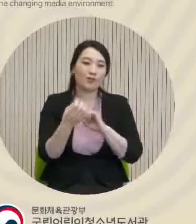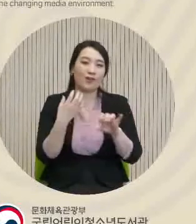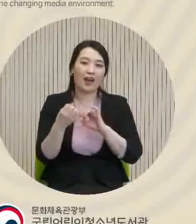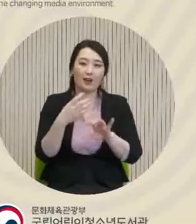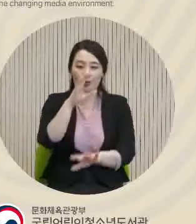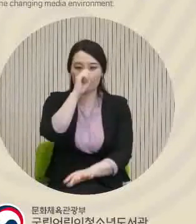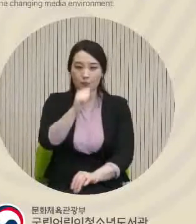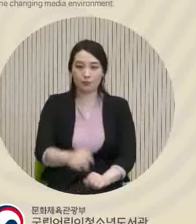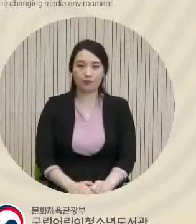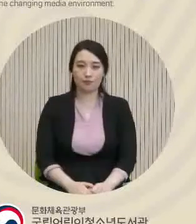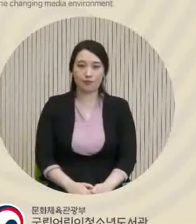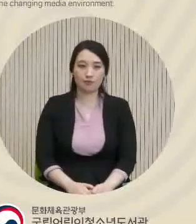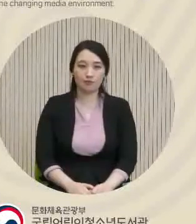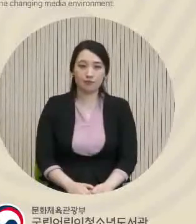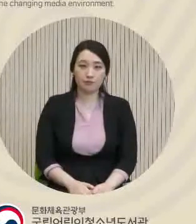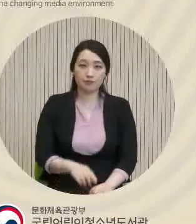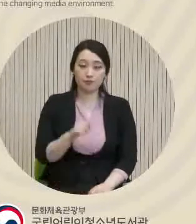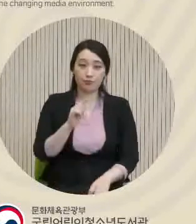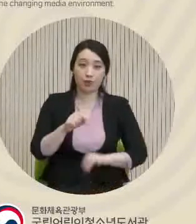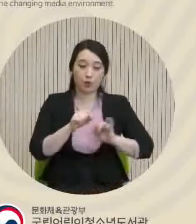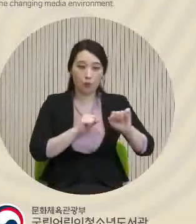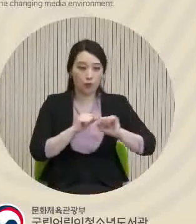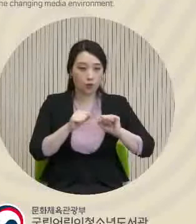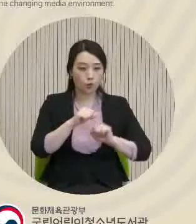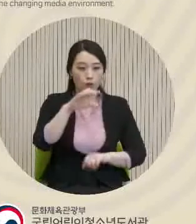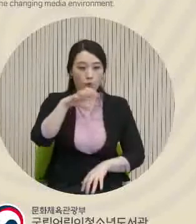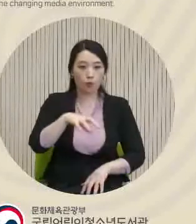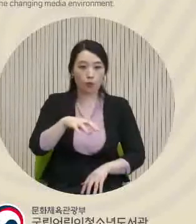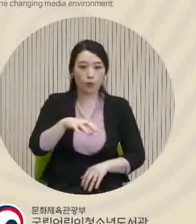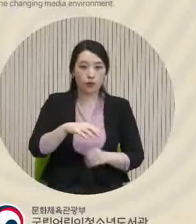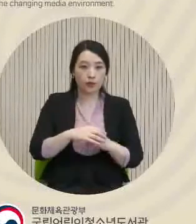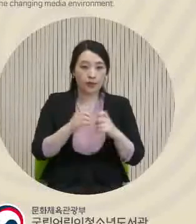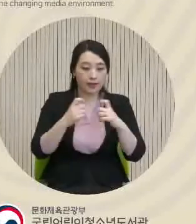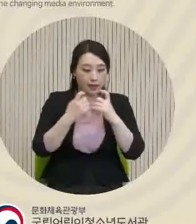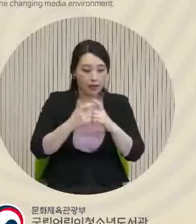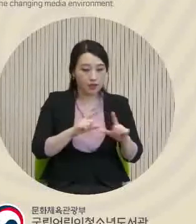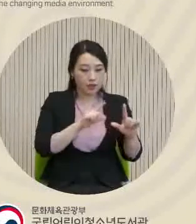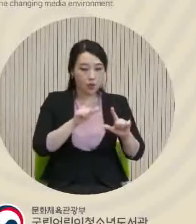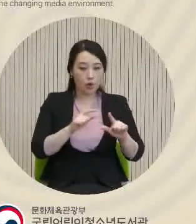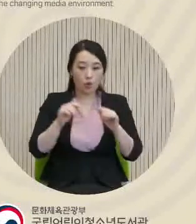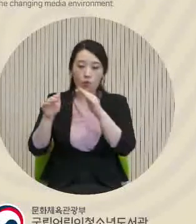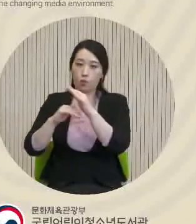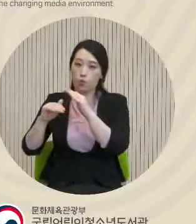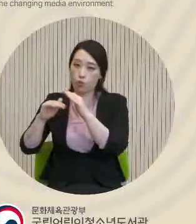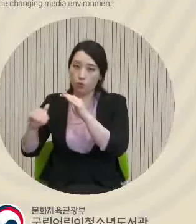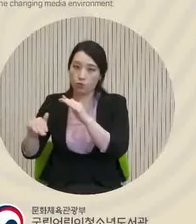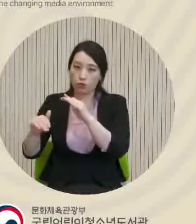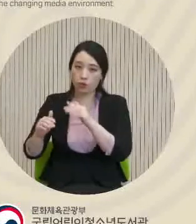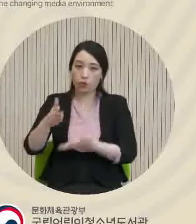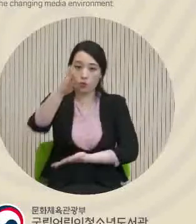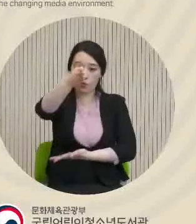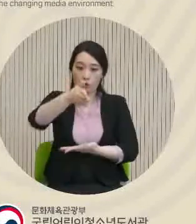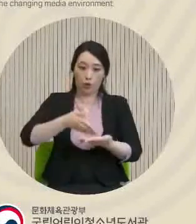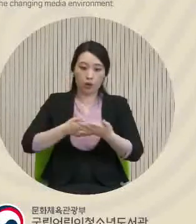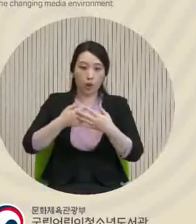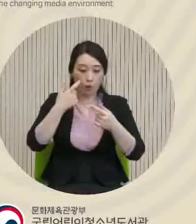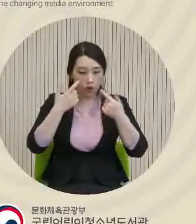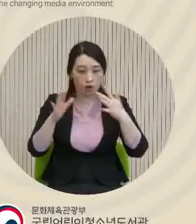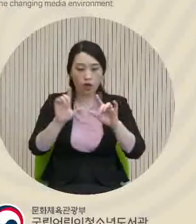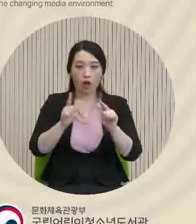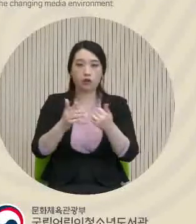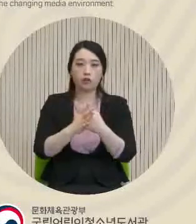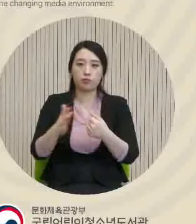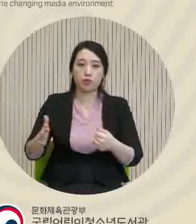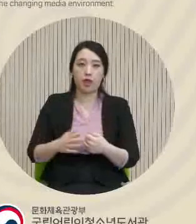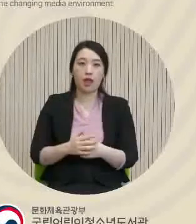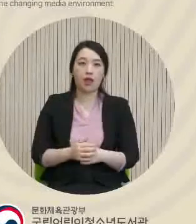it safely. And these digital literacy activities that we developed had drawn a lot of interest and support